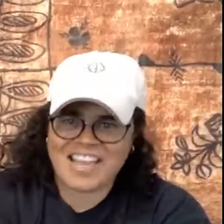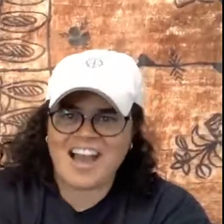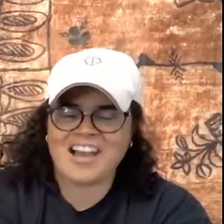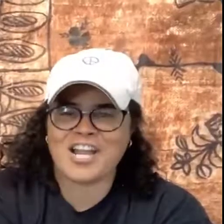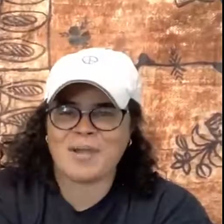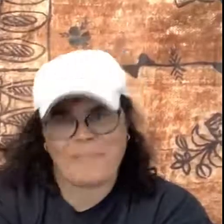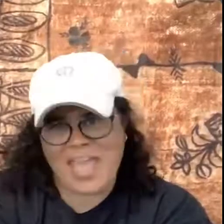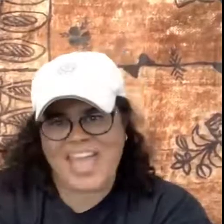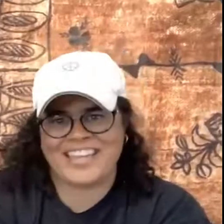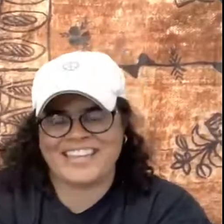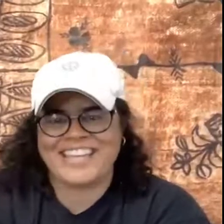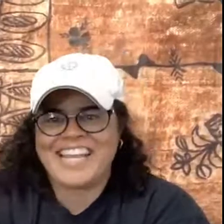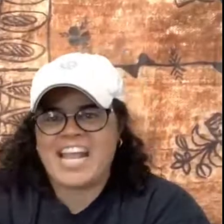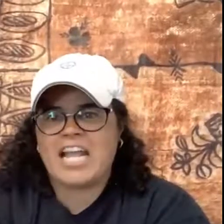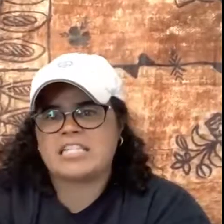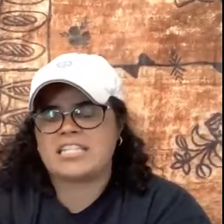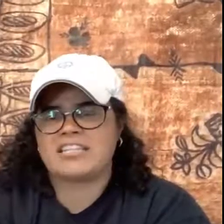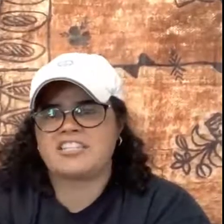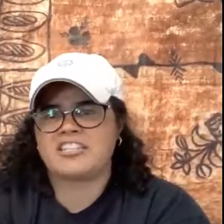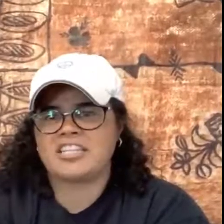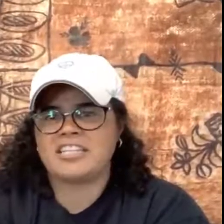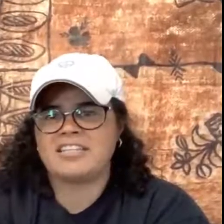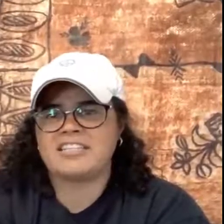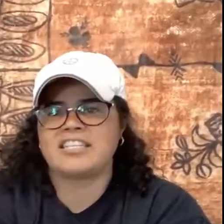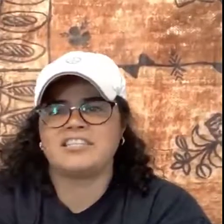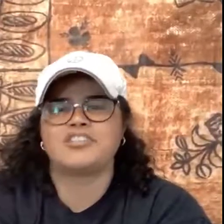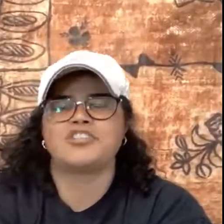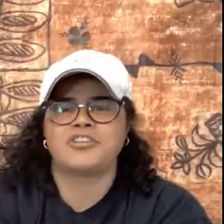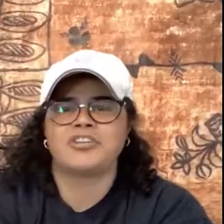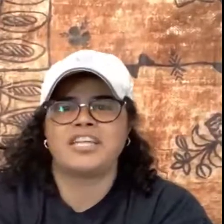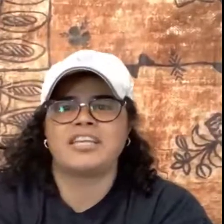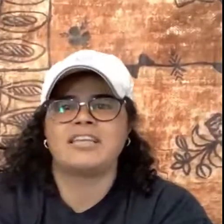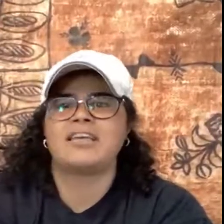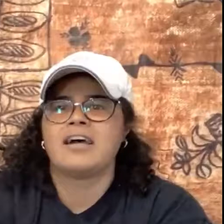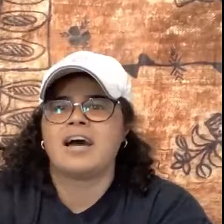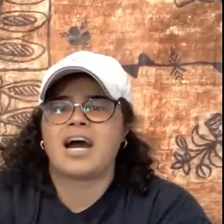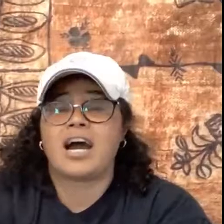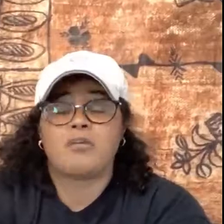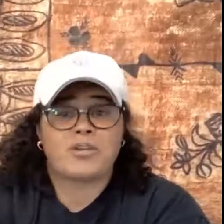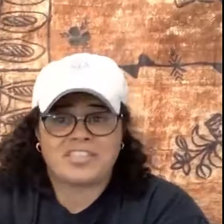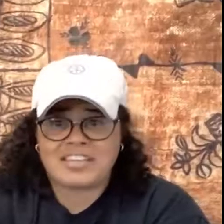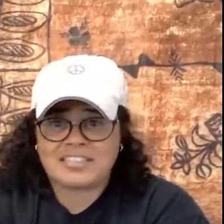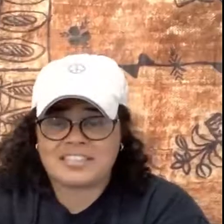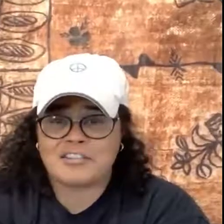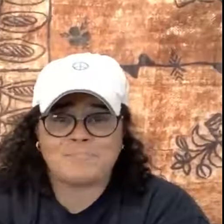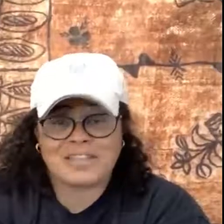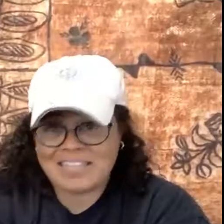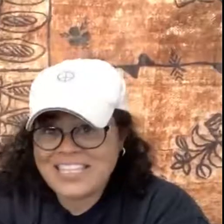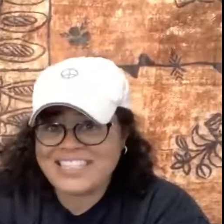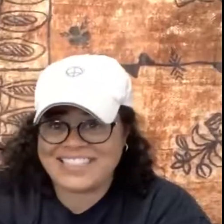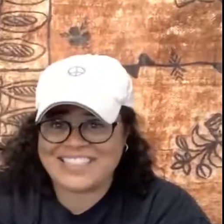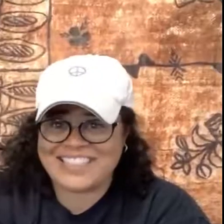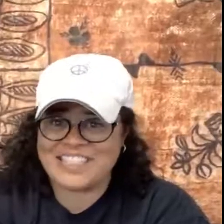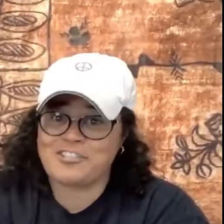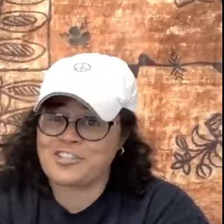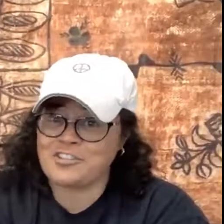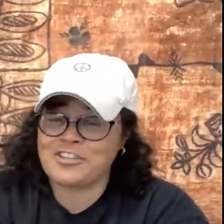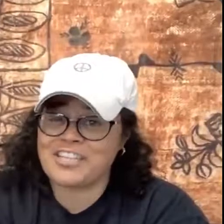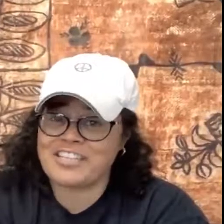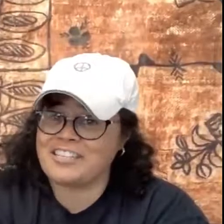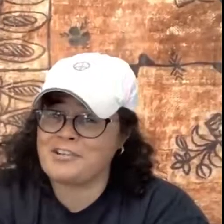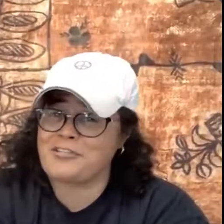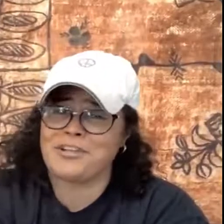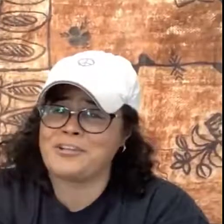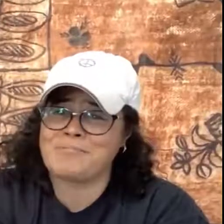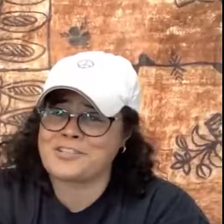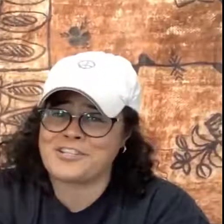proud young man as he shares his journey with us. So please